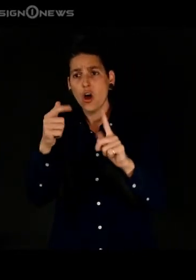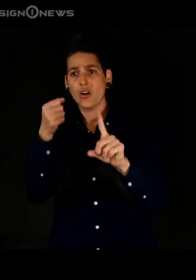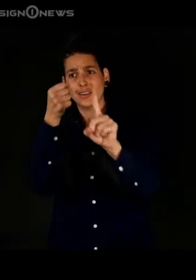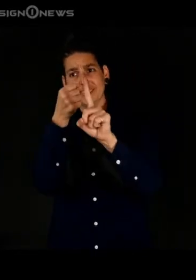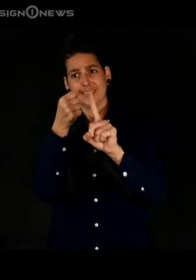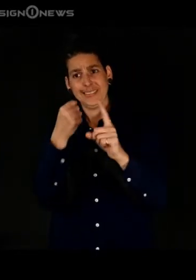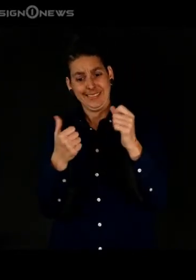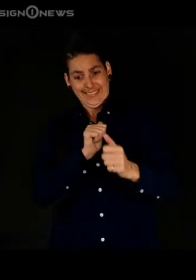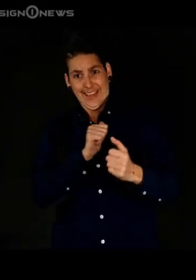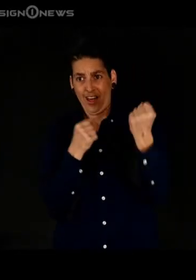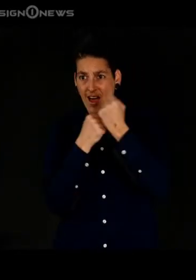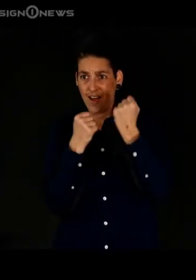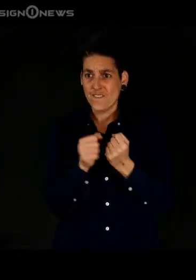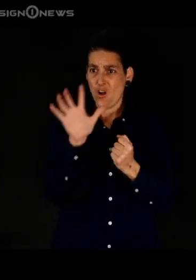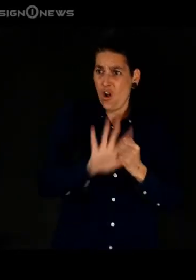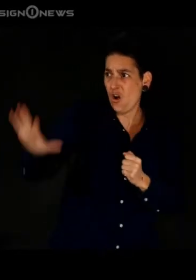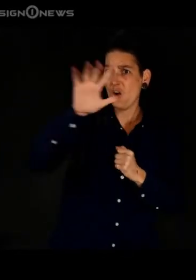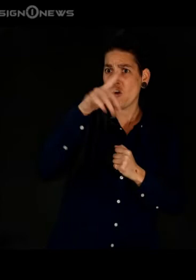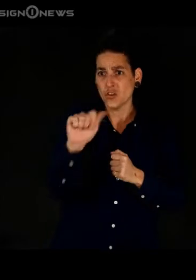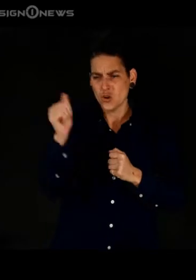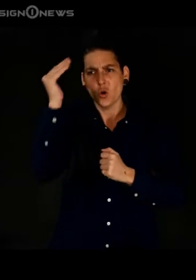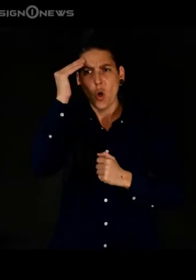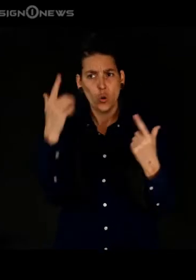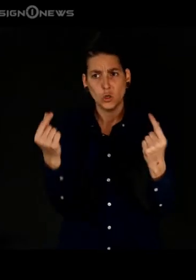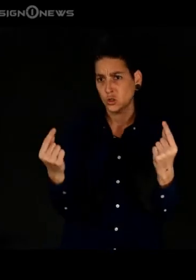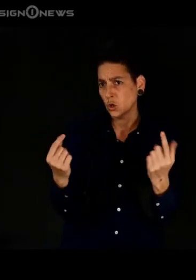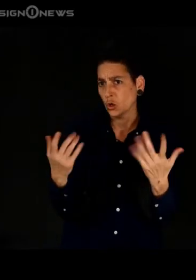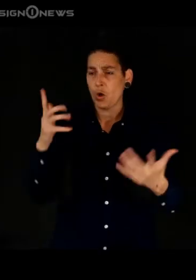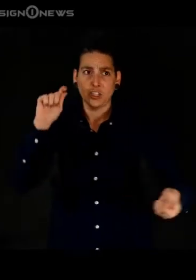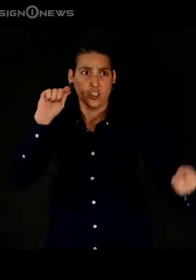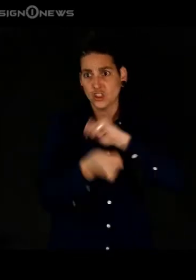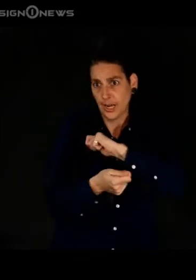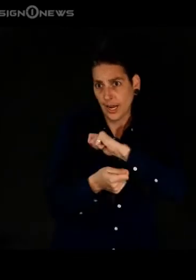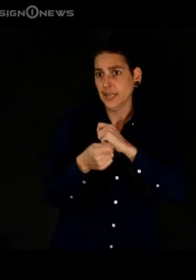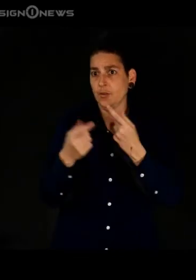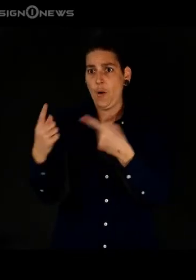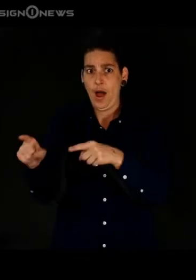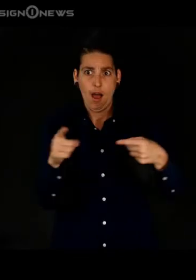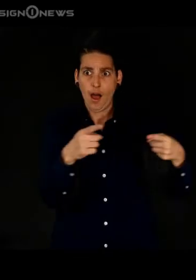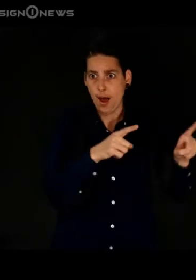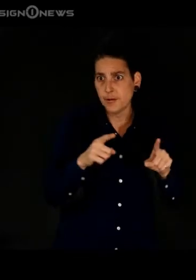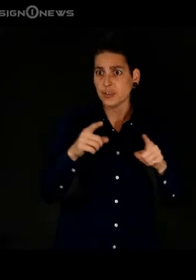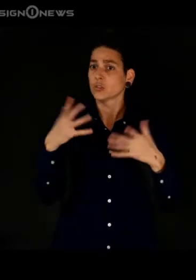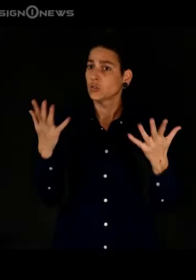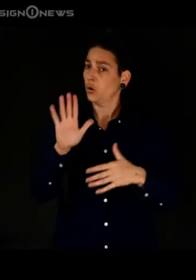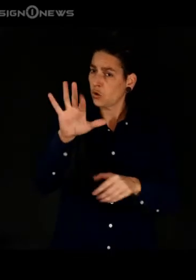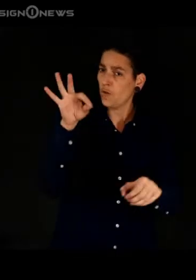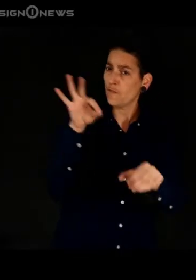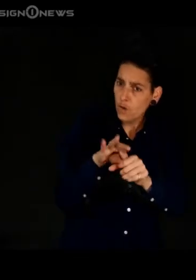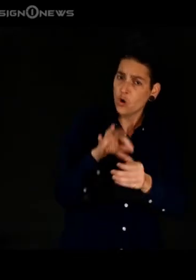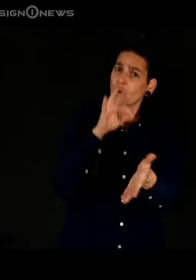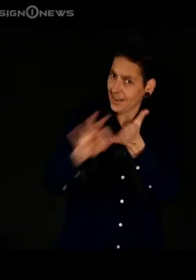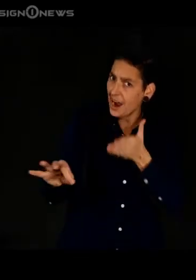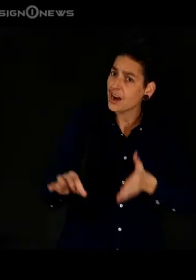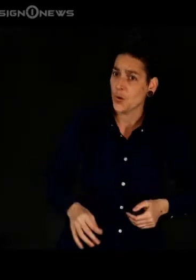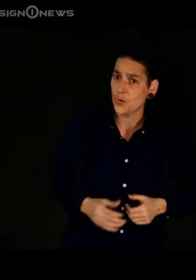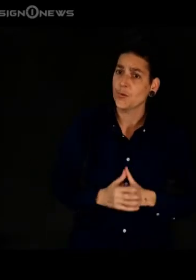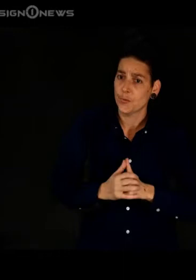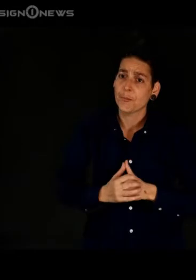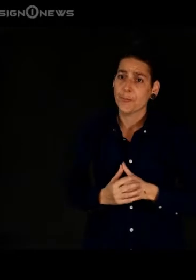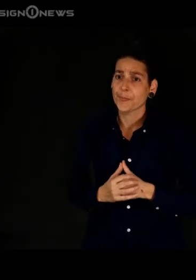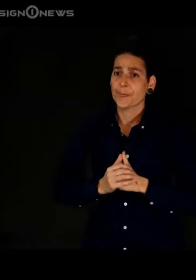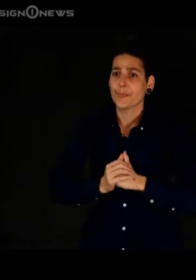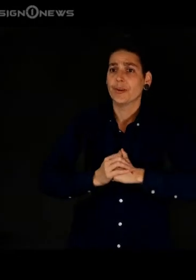self-advocates around Georgia know what those changes are, so your vote counts. We have